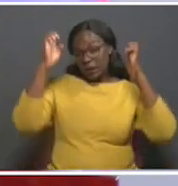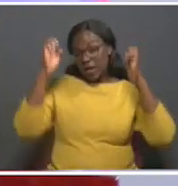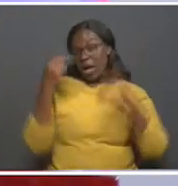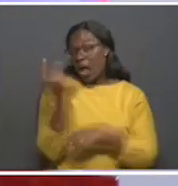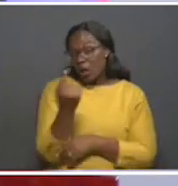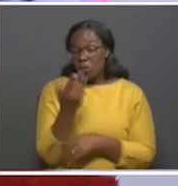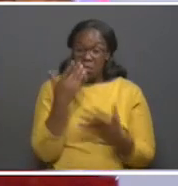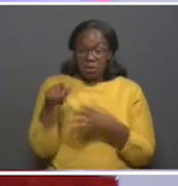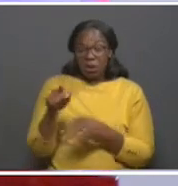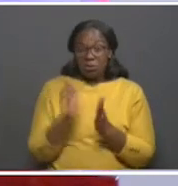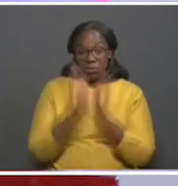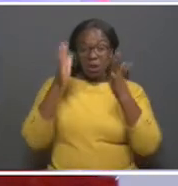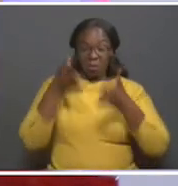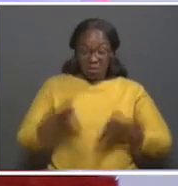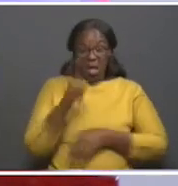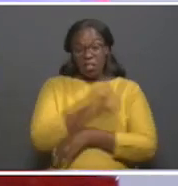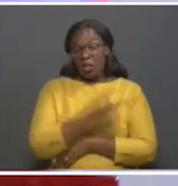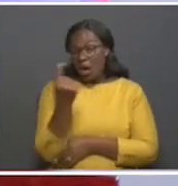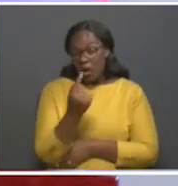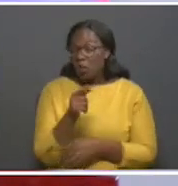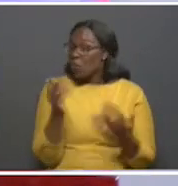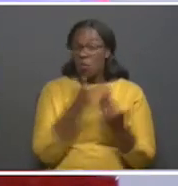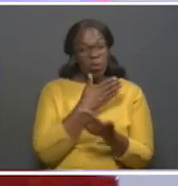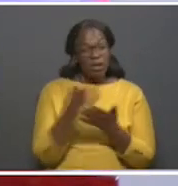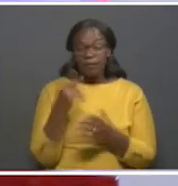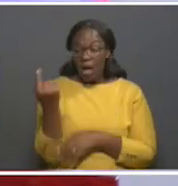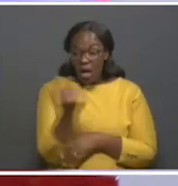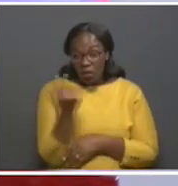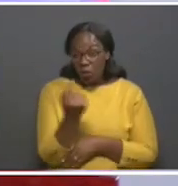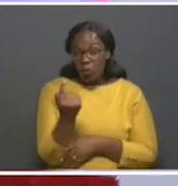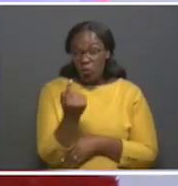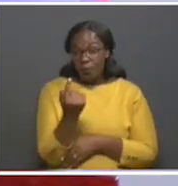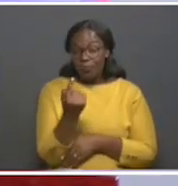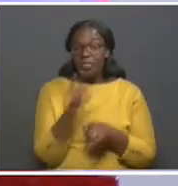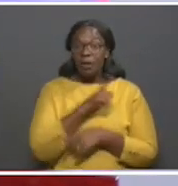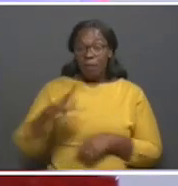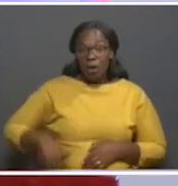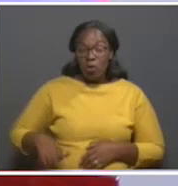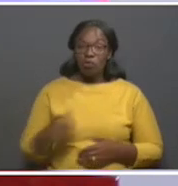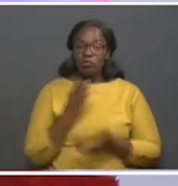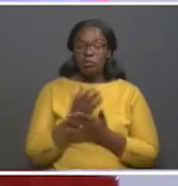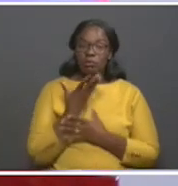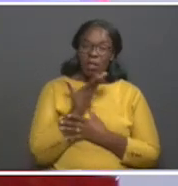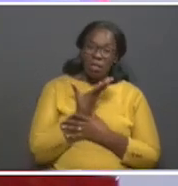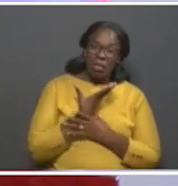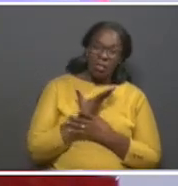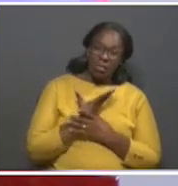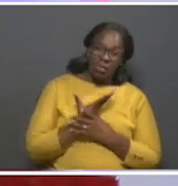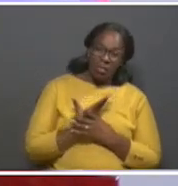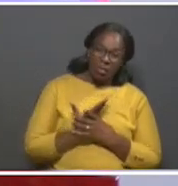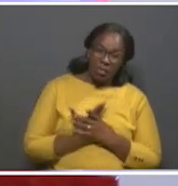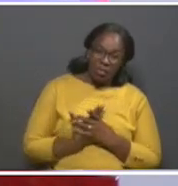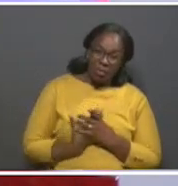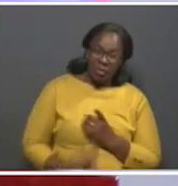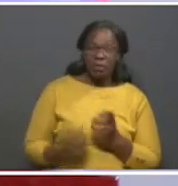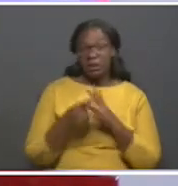They celebrated their birthday or whatever it is all alone. And Lord, depression is setting in. Lord,